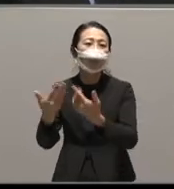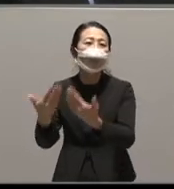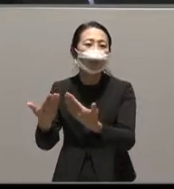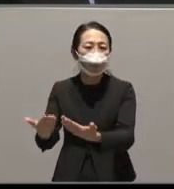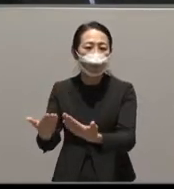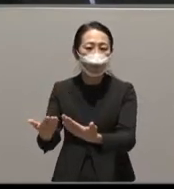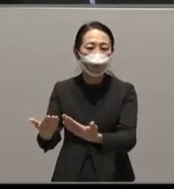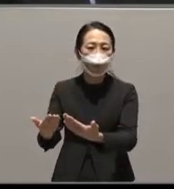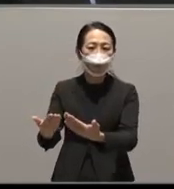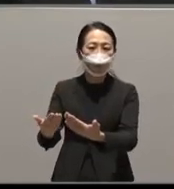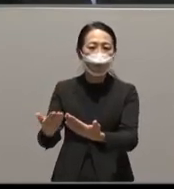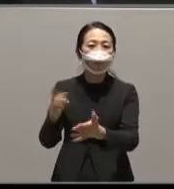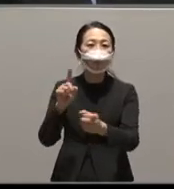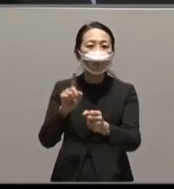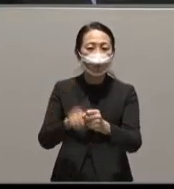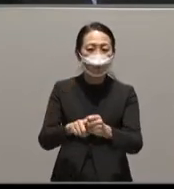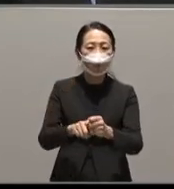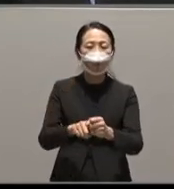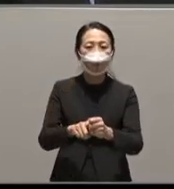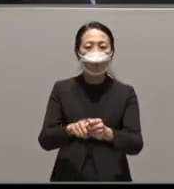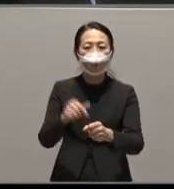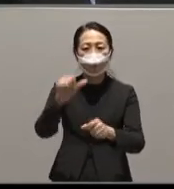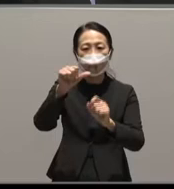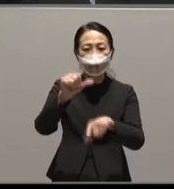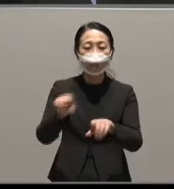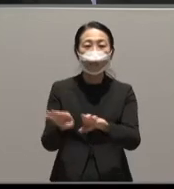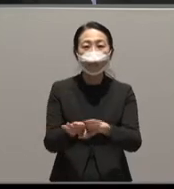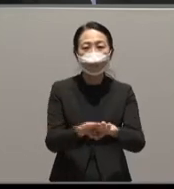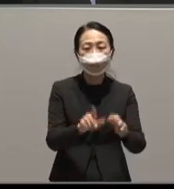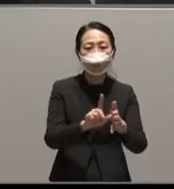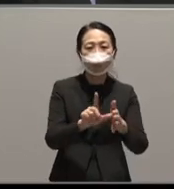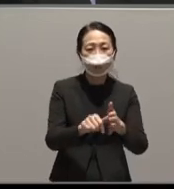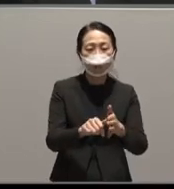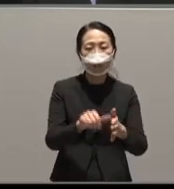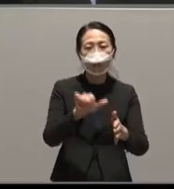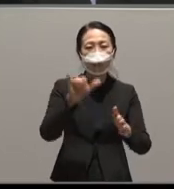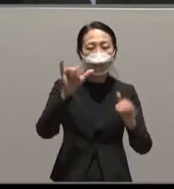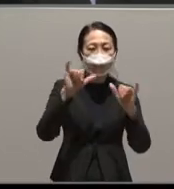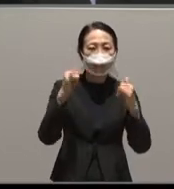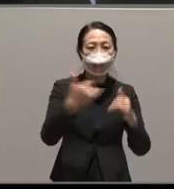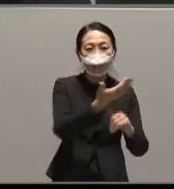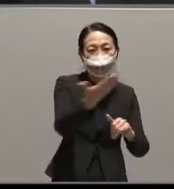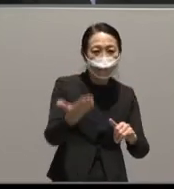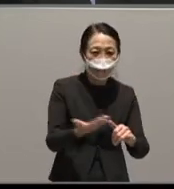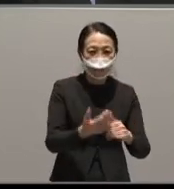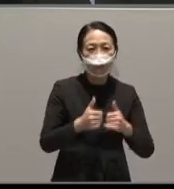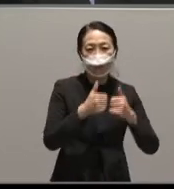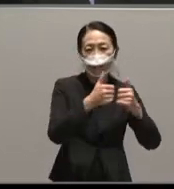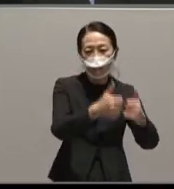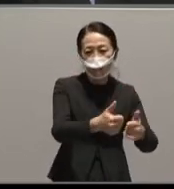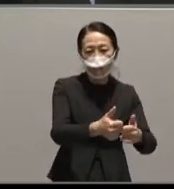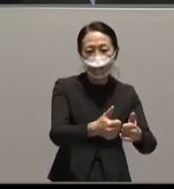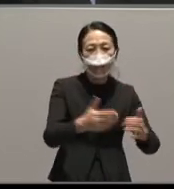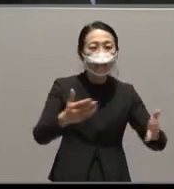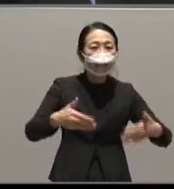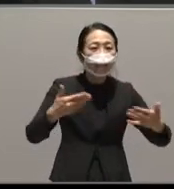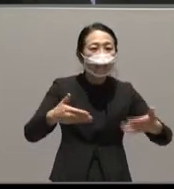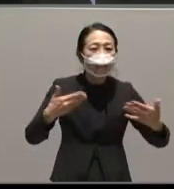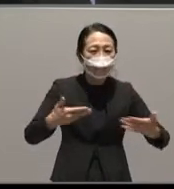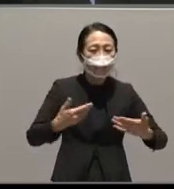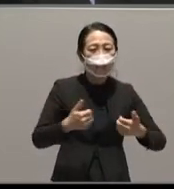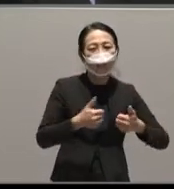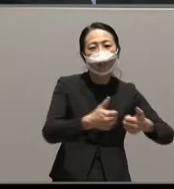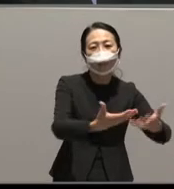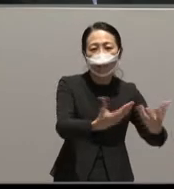1988, I studied at Kagoshima University. And during Golden Week in May, I traveled to